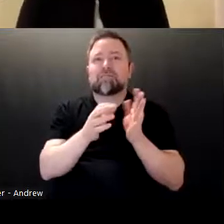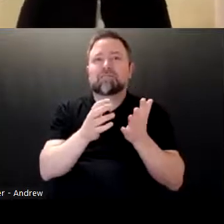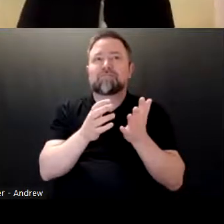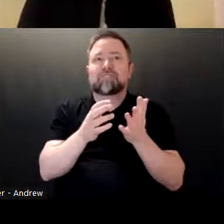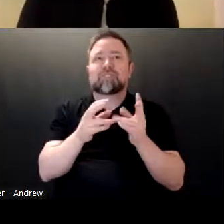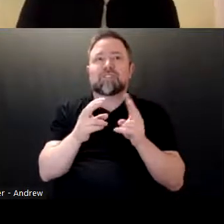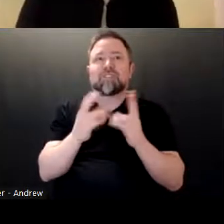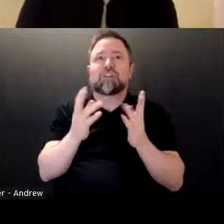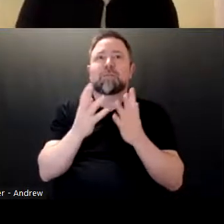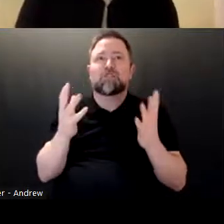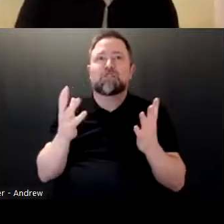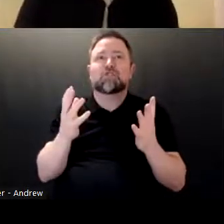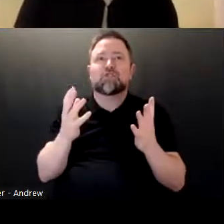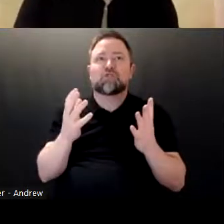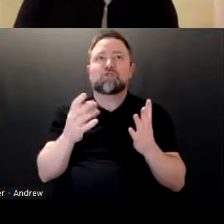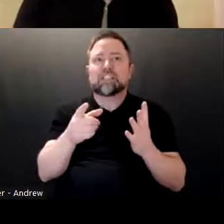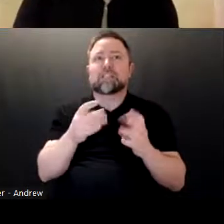in person.